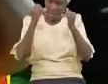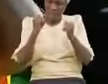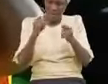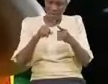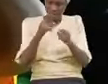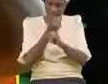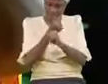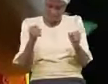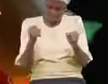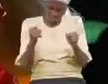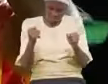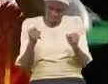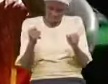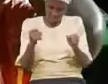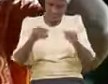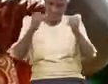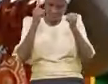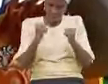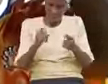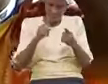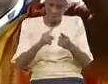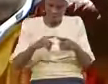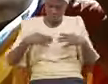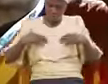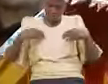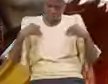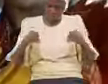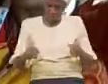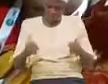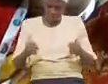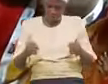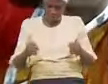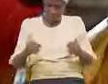Unse si dename. Unse si yu adwame.